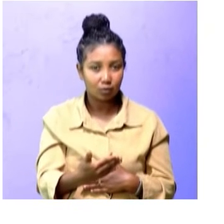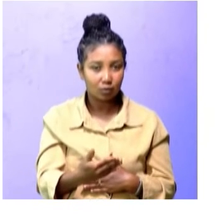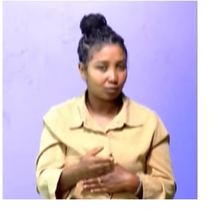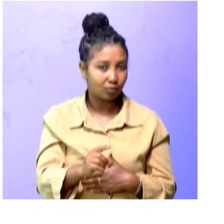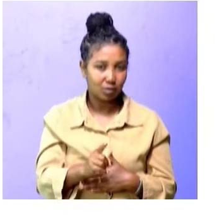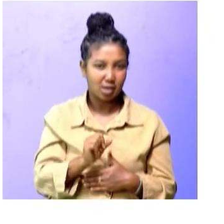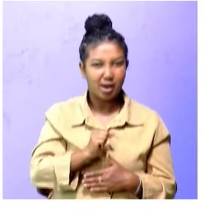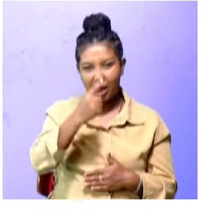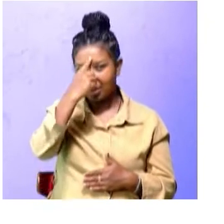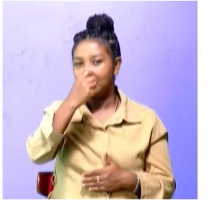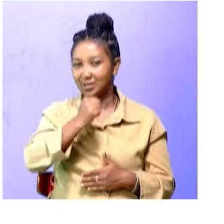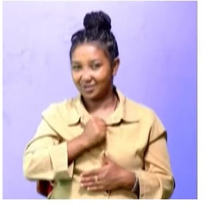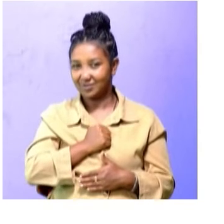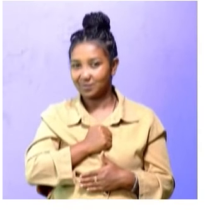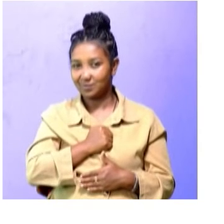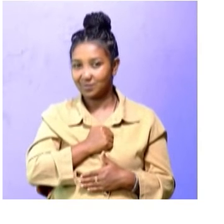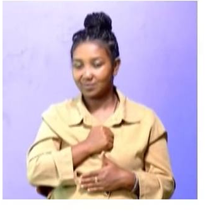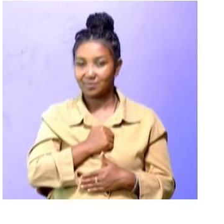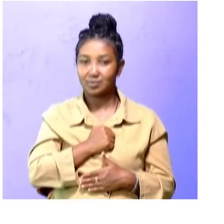I believe